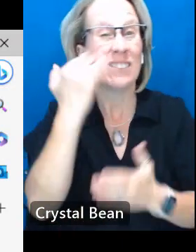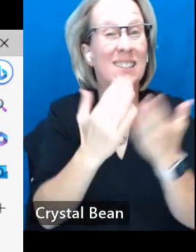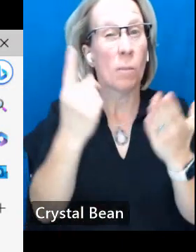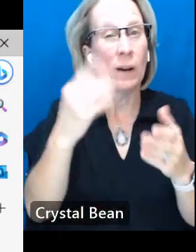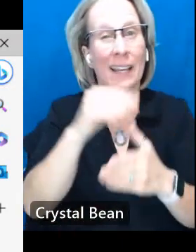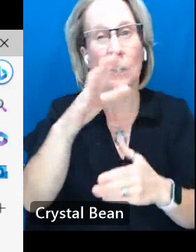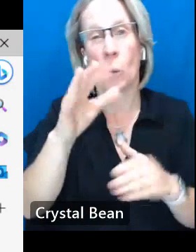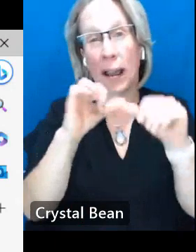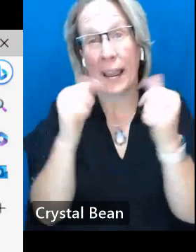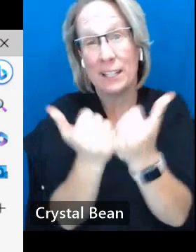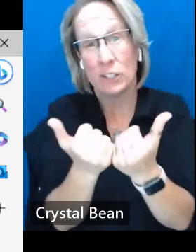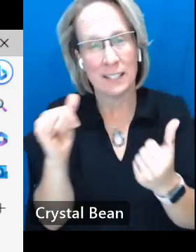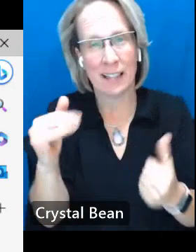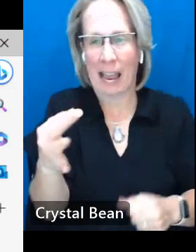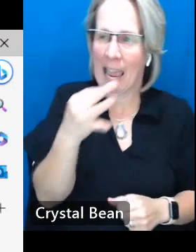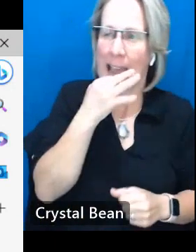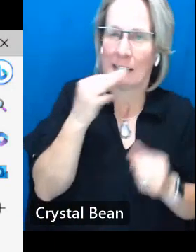you set it up.